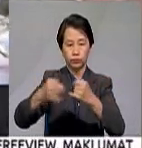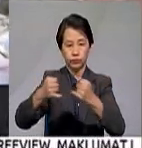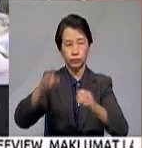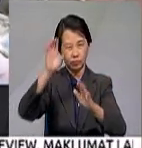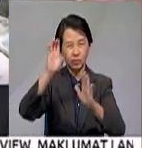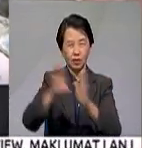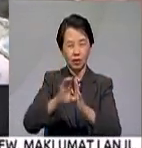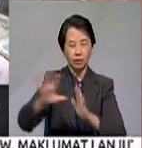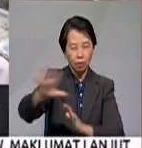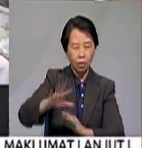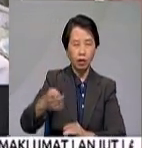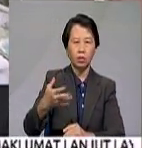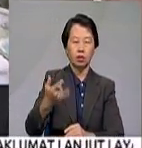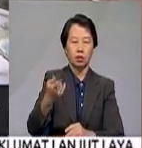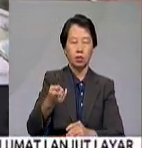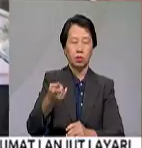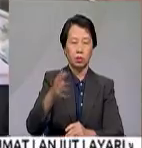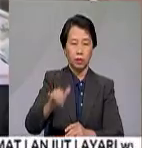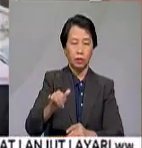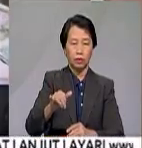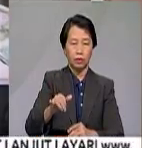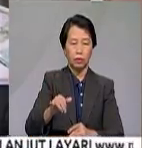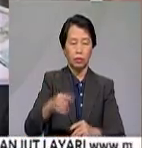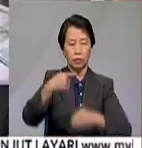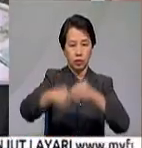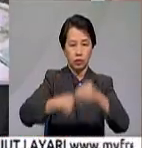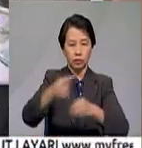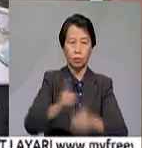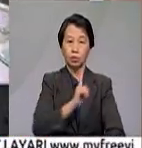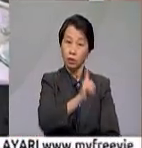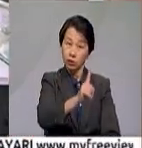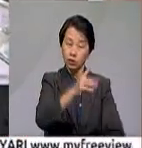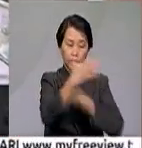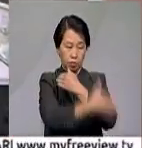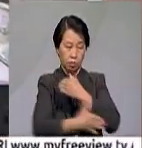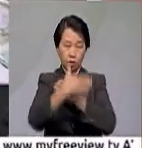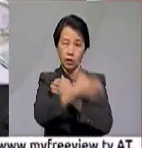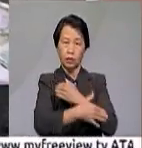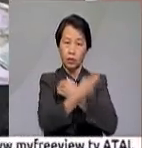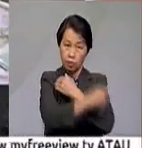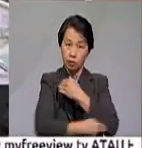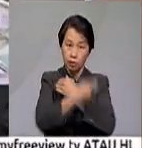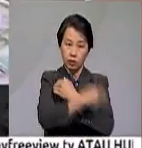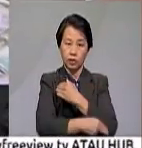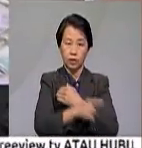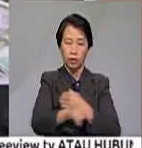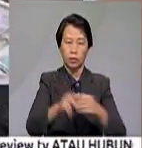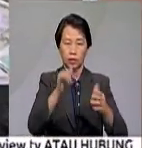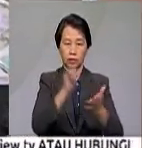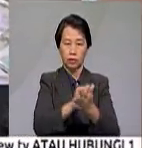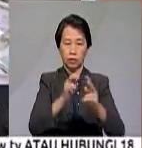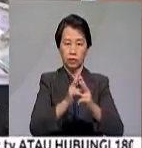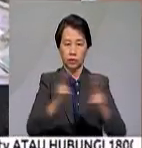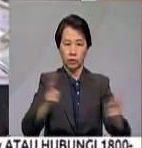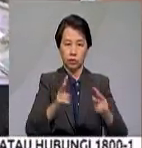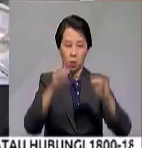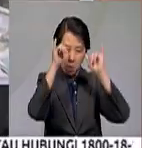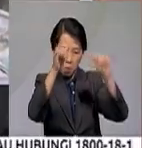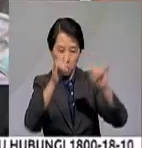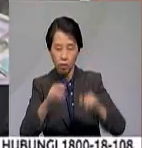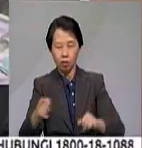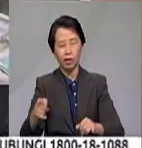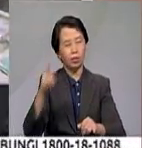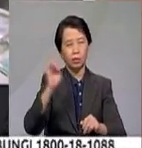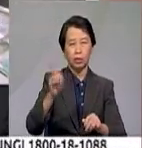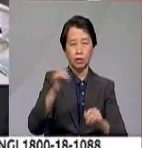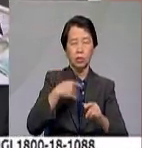pictures or the stereotype about the Muslim countries, that it is so sick to the terrorism, where we